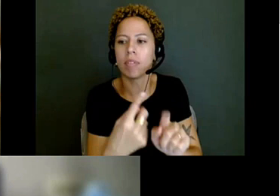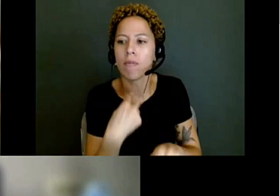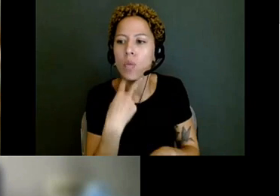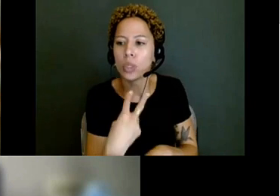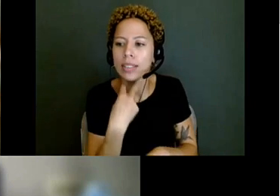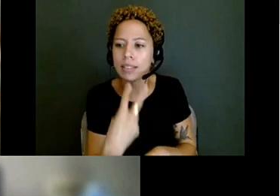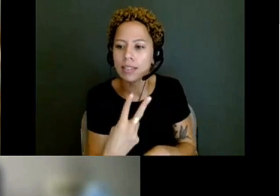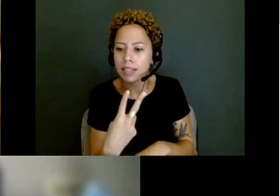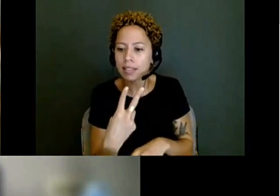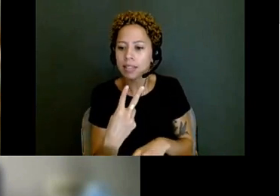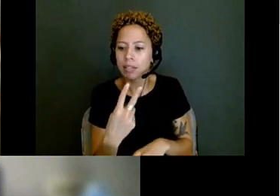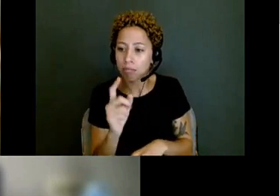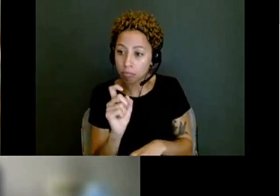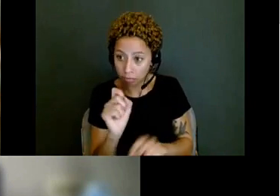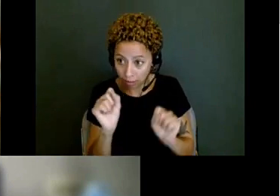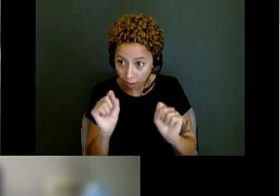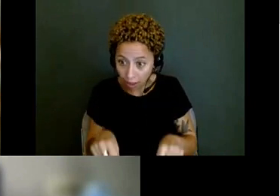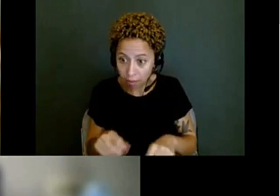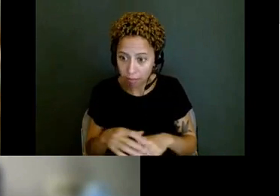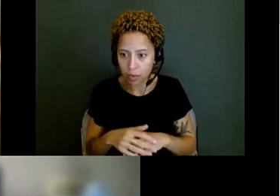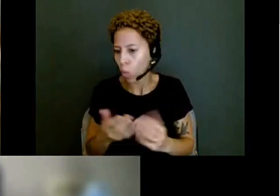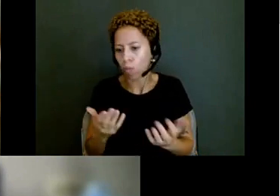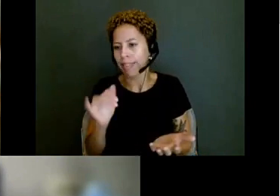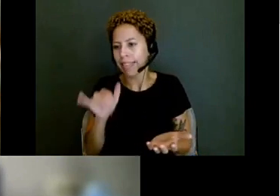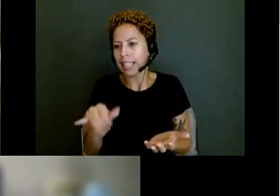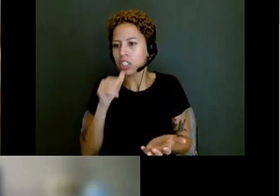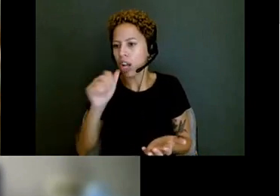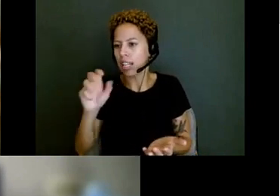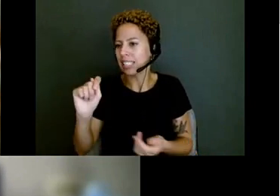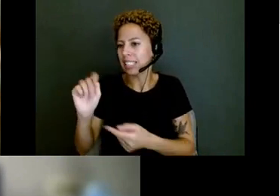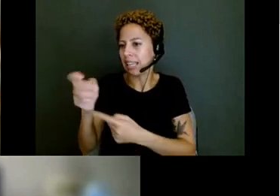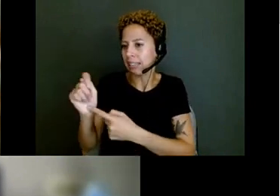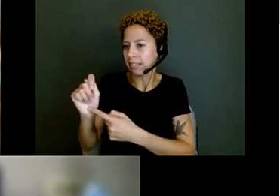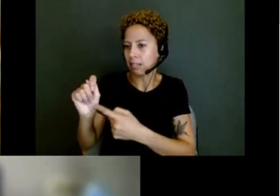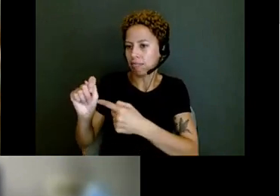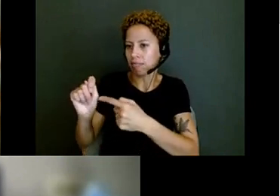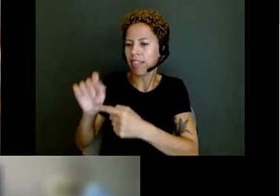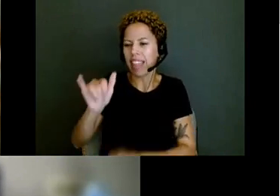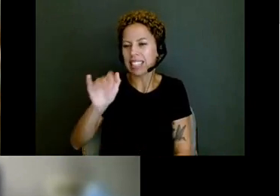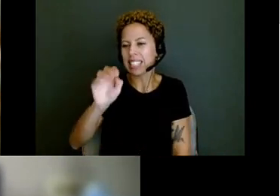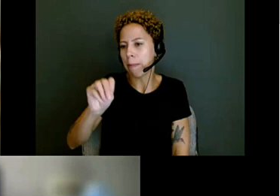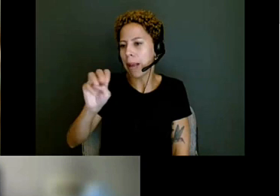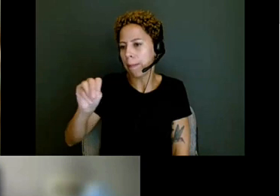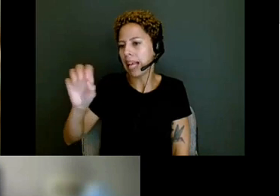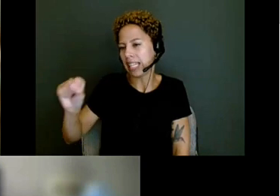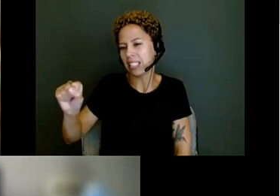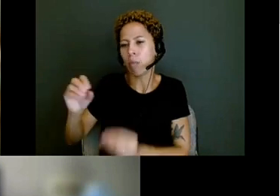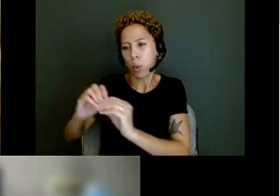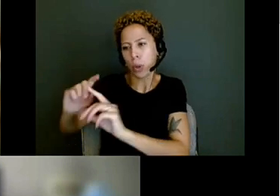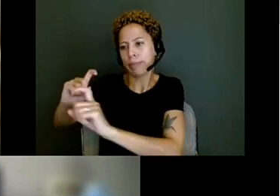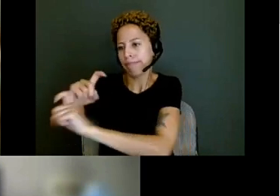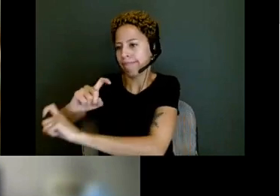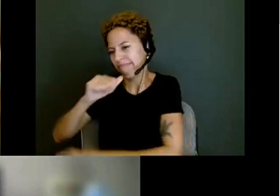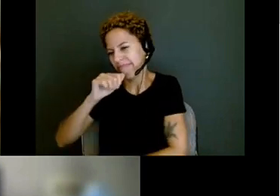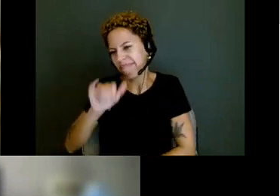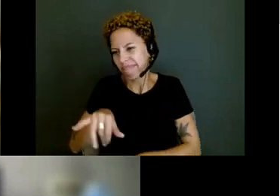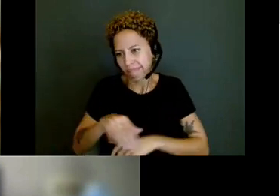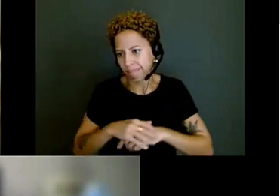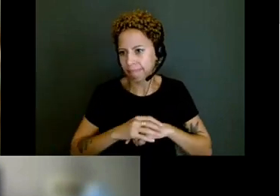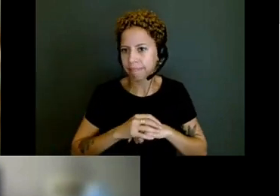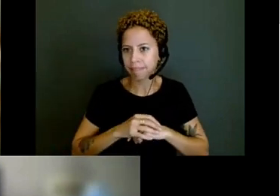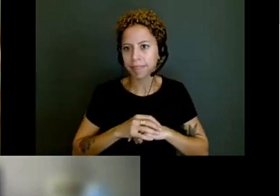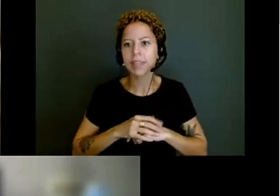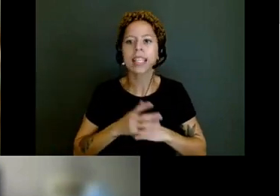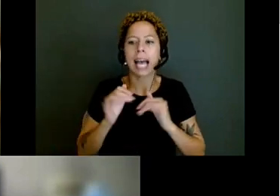question. A voice, then it's not a text message, right? Now we're talking about multimedia messaging and so forth. Yes, exactly. Okay. Thank